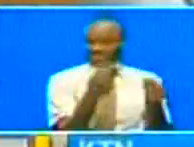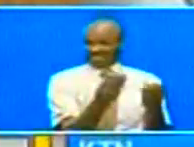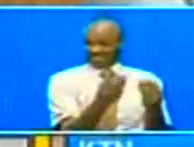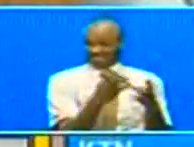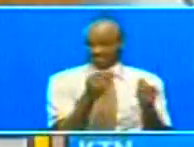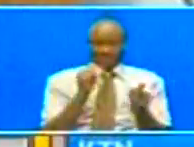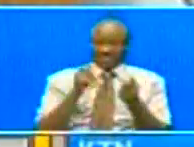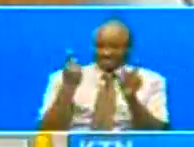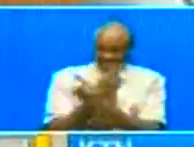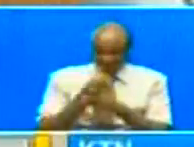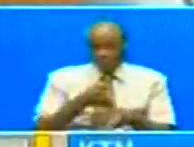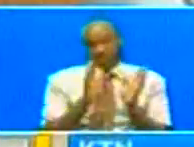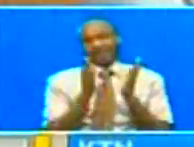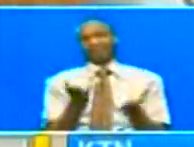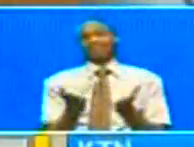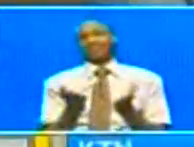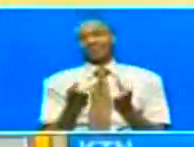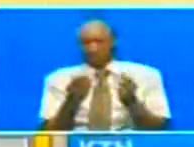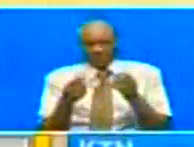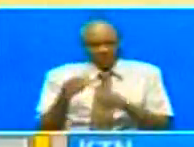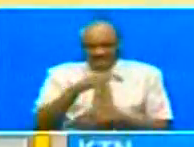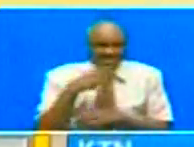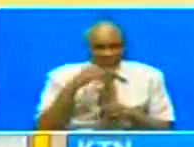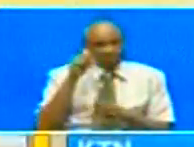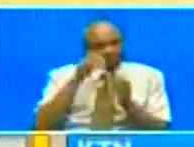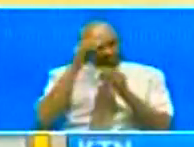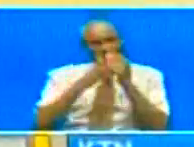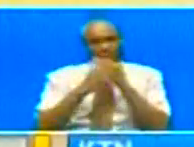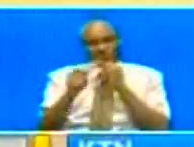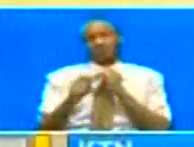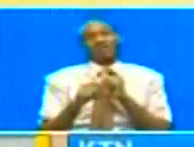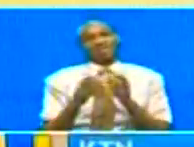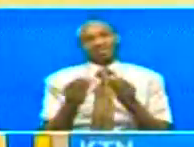autopilot and be guided only in very few areas. Dorcas Wangira, KTN, Kakamega.